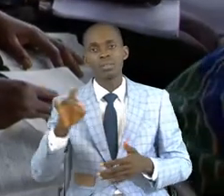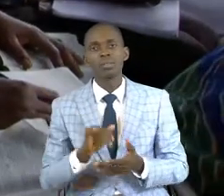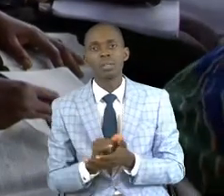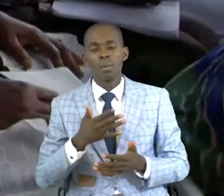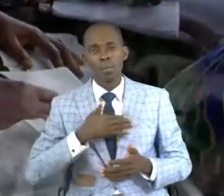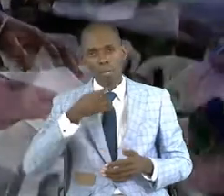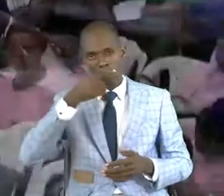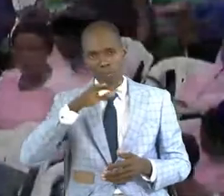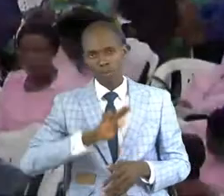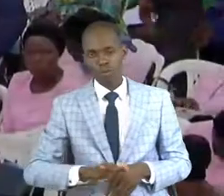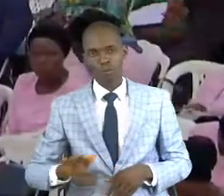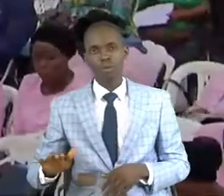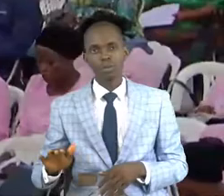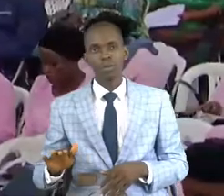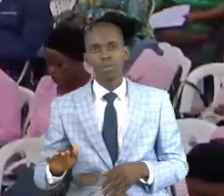children,